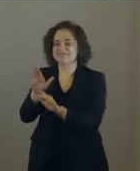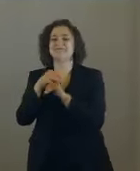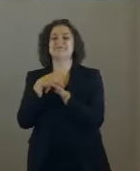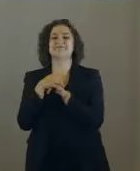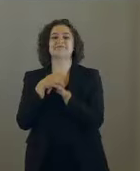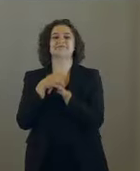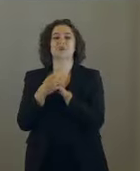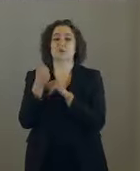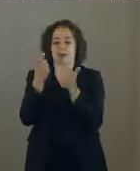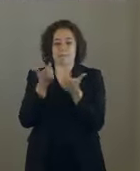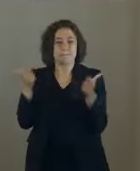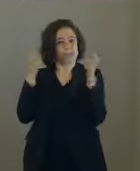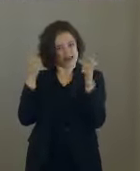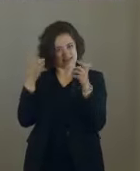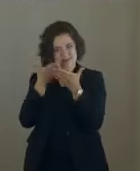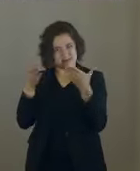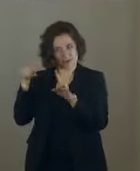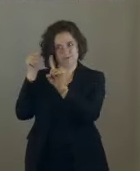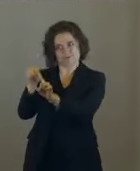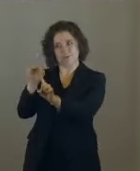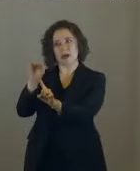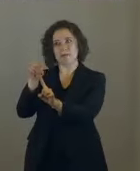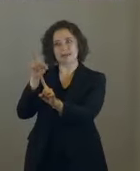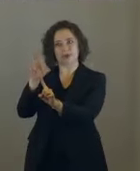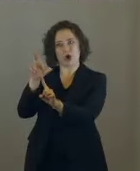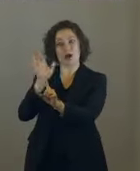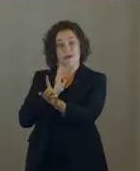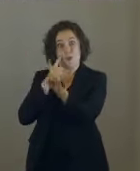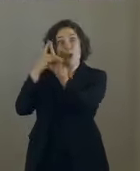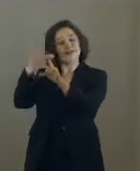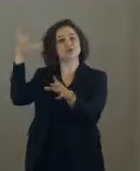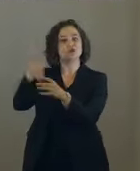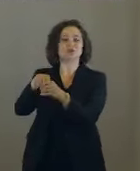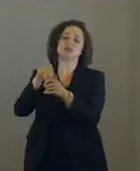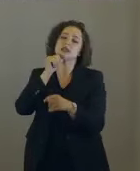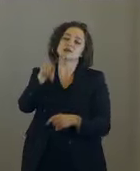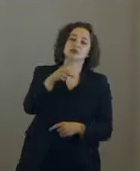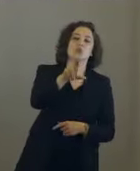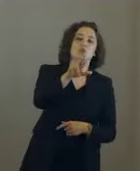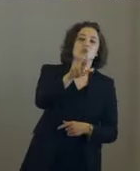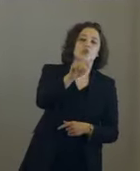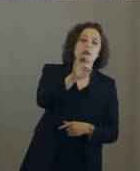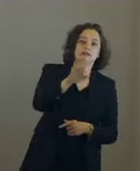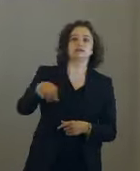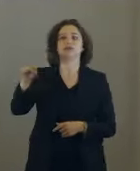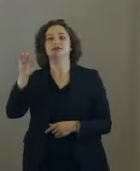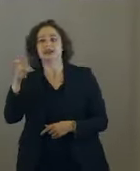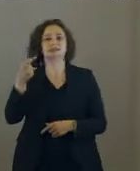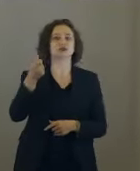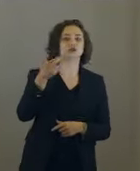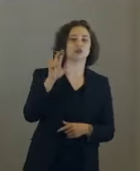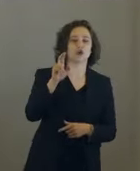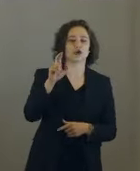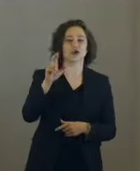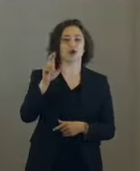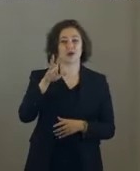at for the Michigan Department of Civil Rights is inclusion. And it's not just inclusion based on race or sex or gender. It's inclusion based on where you